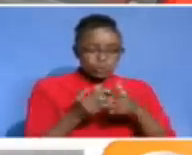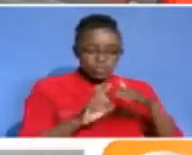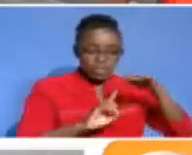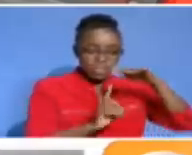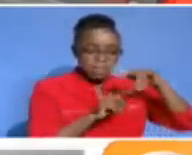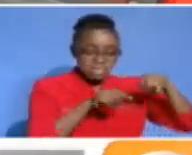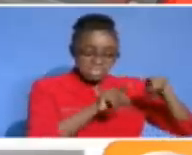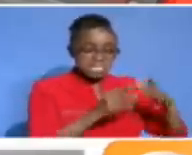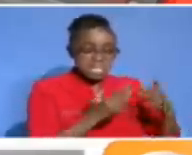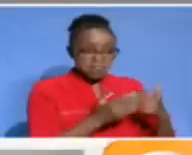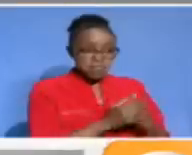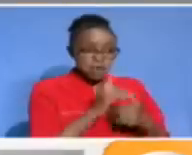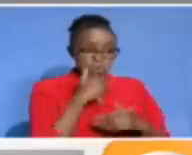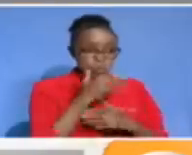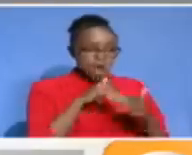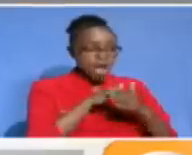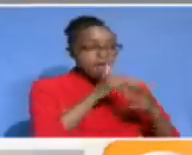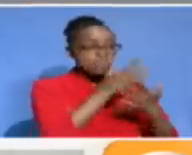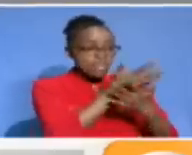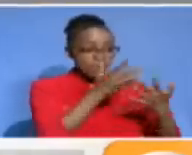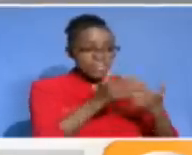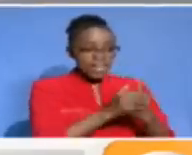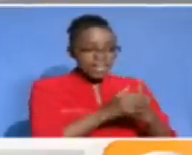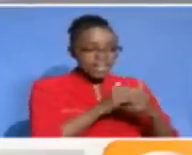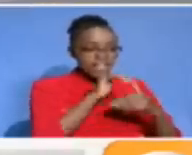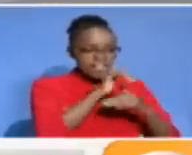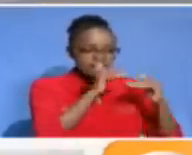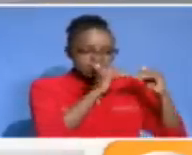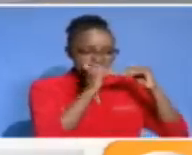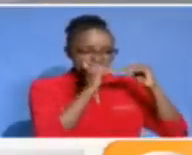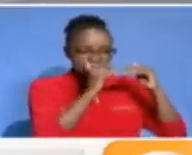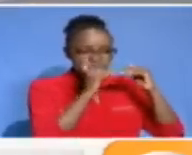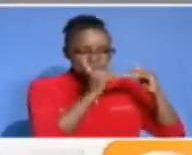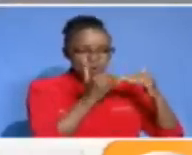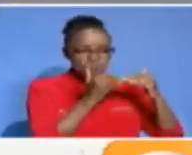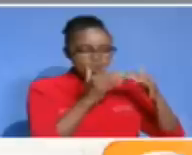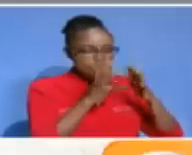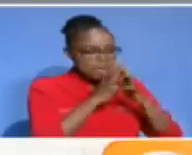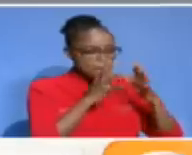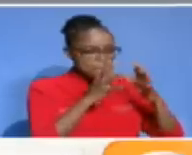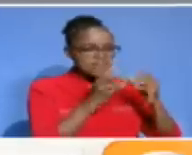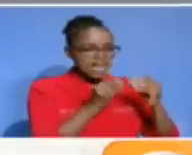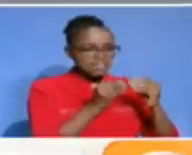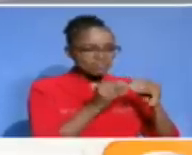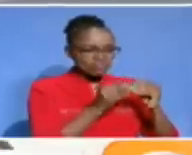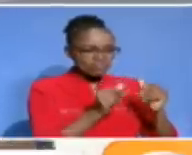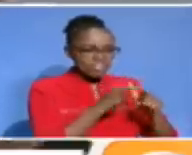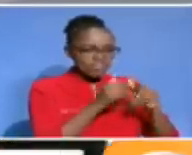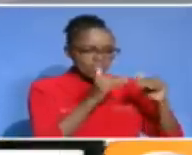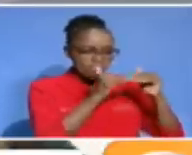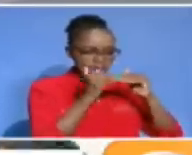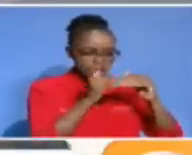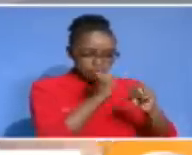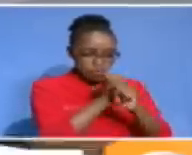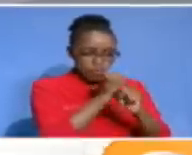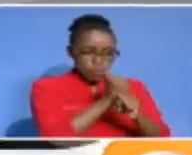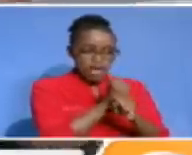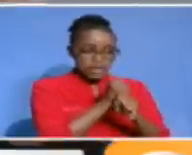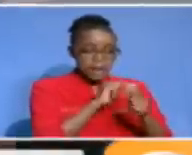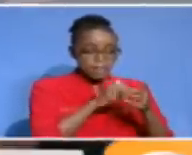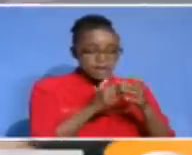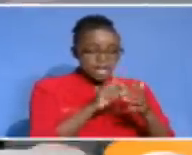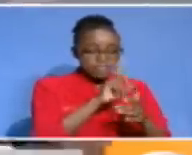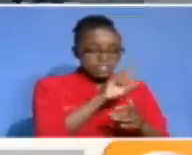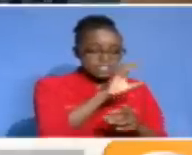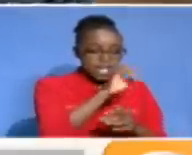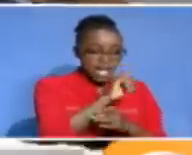minister himself, who were out there at that level dealing with a bigger picture. At this level of the operation, you had the